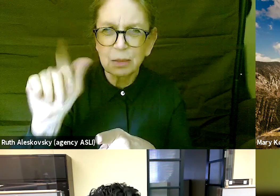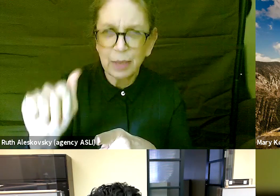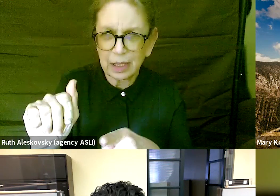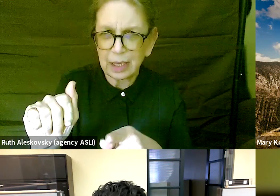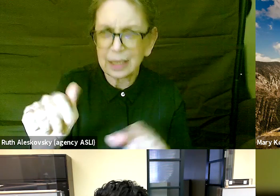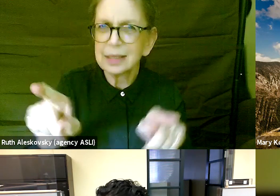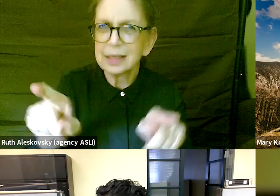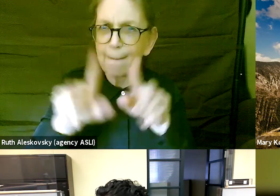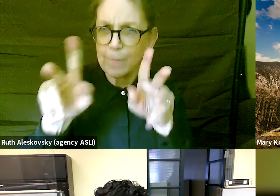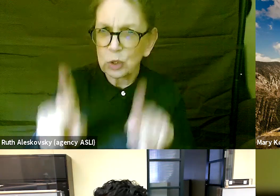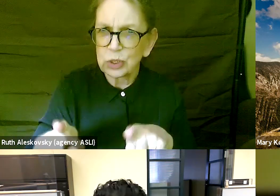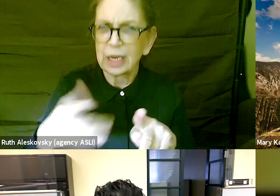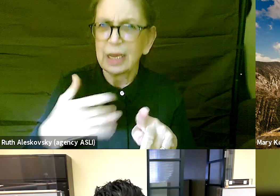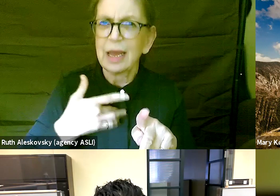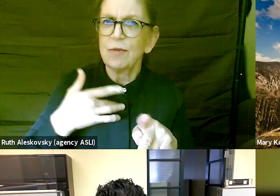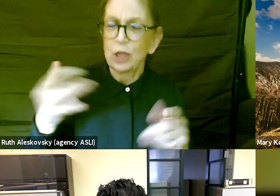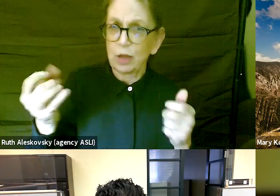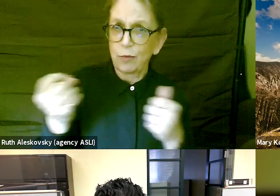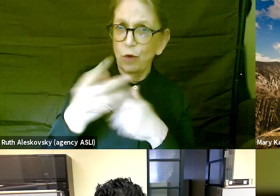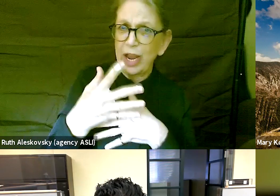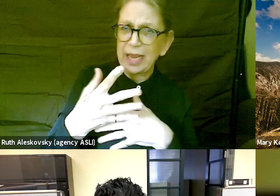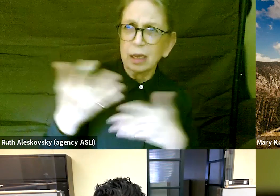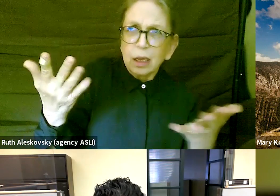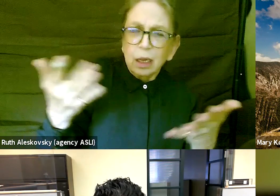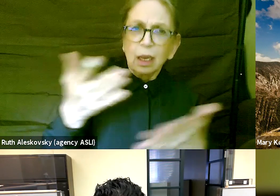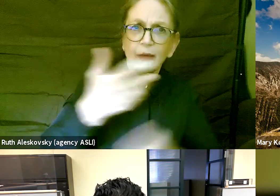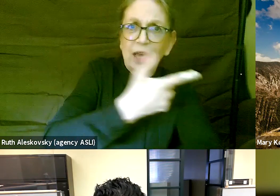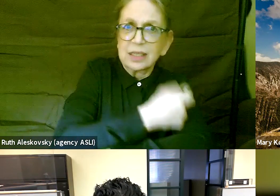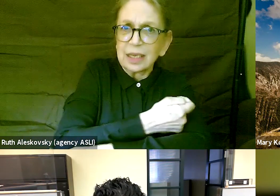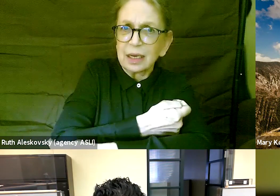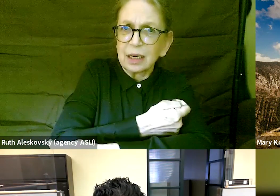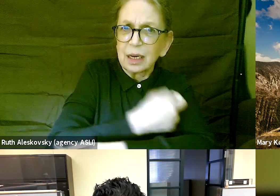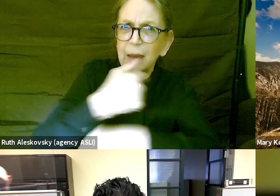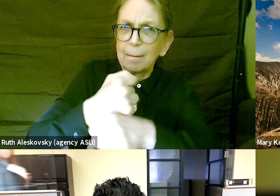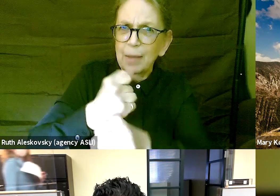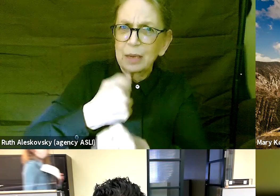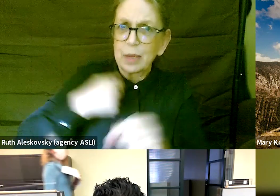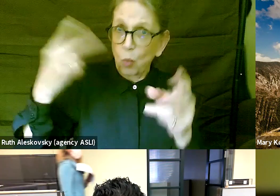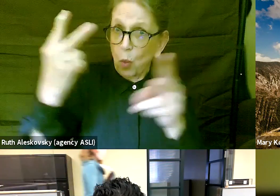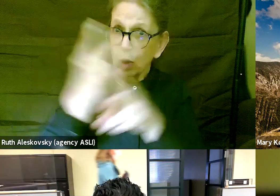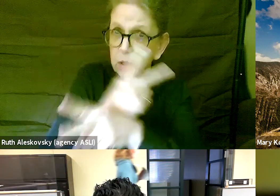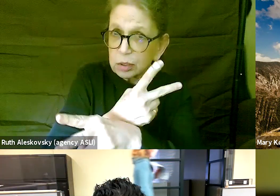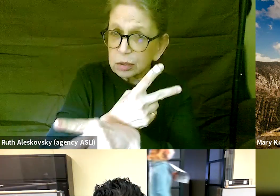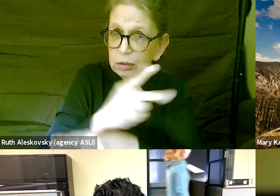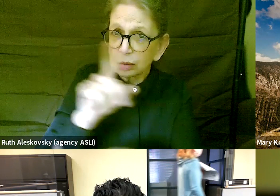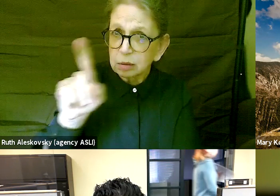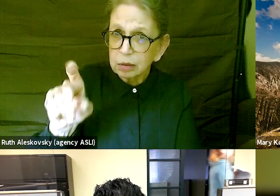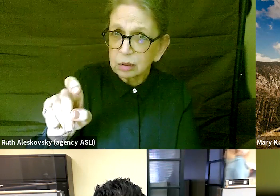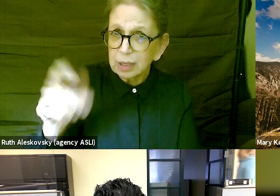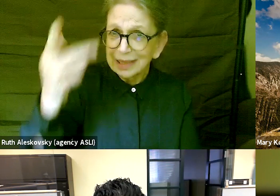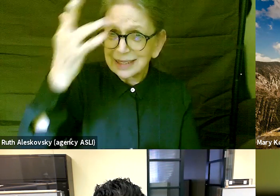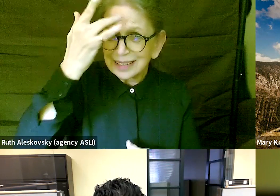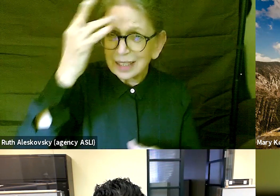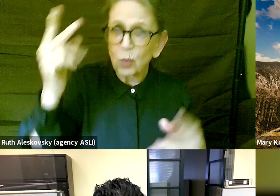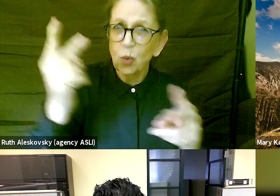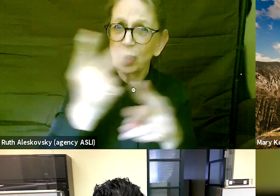afraid of getting the vaccine to worsen whatever conditions they may have, or they feel